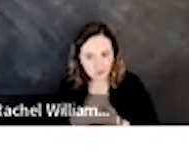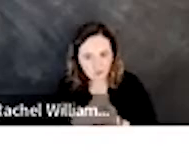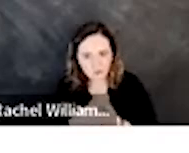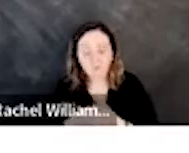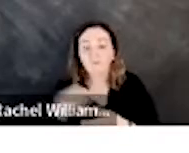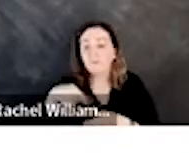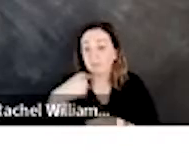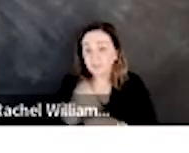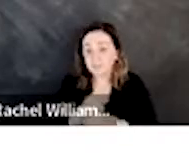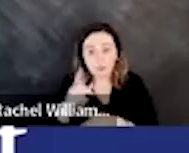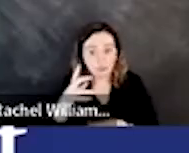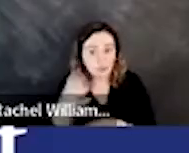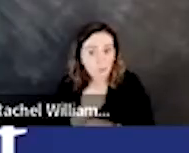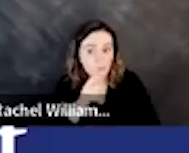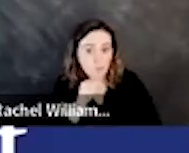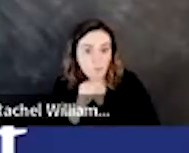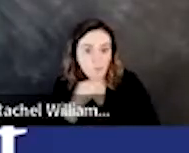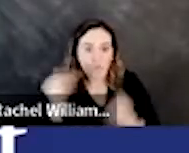recipient is